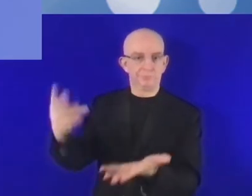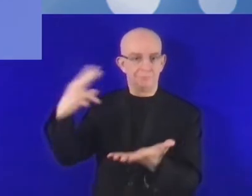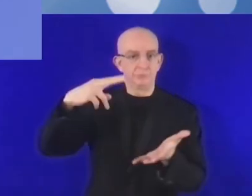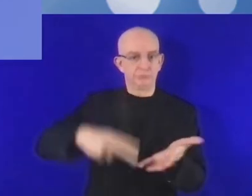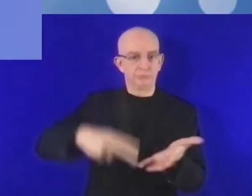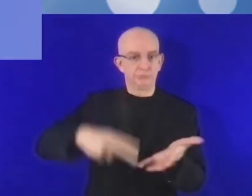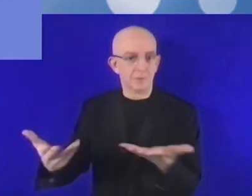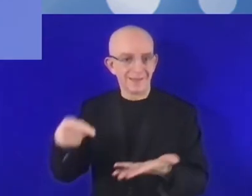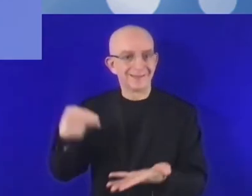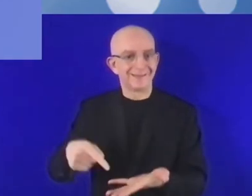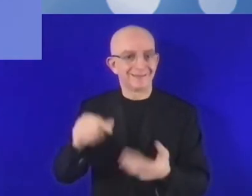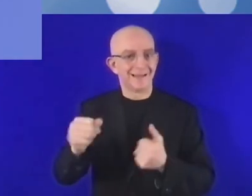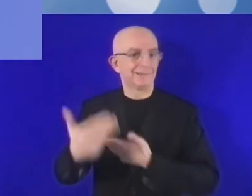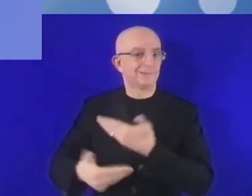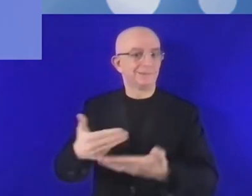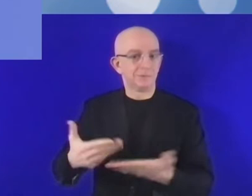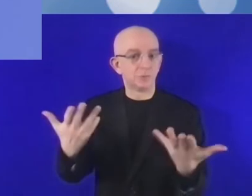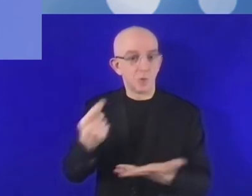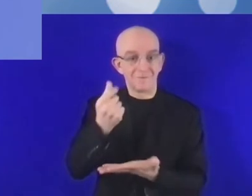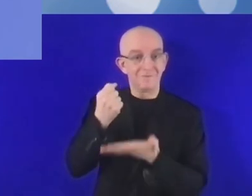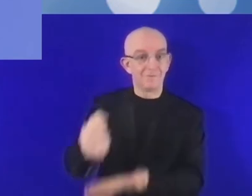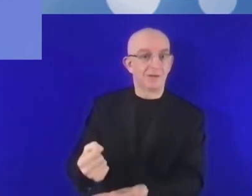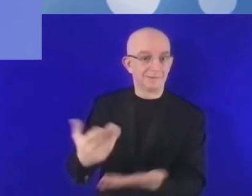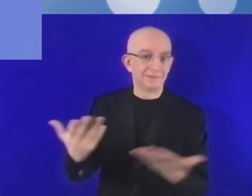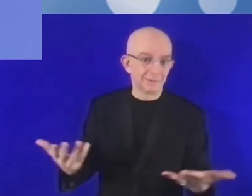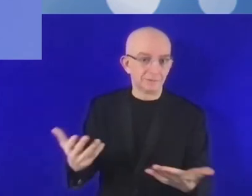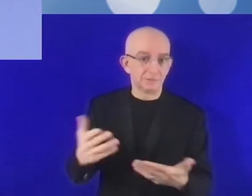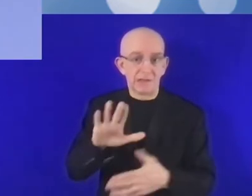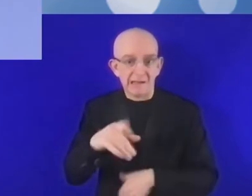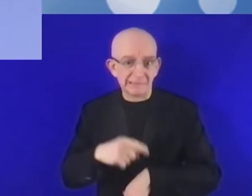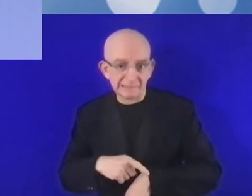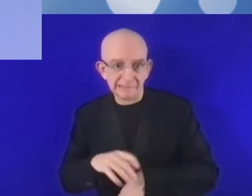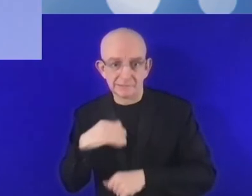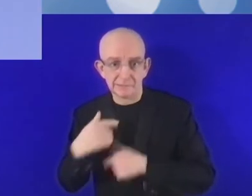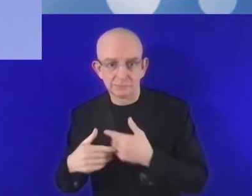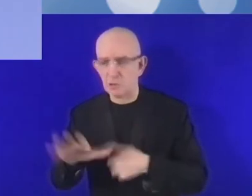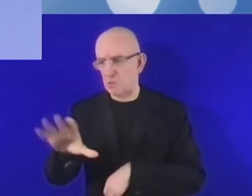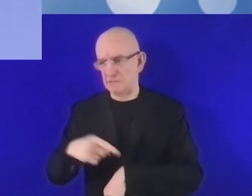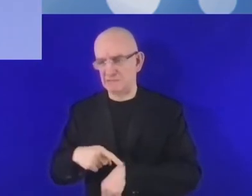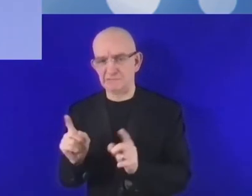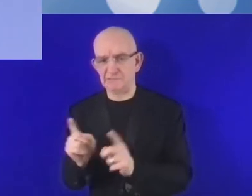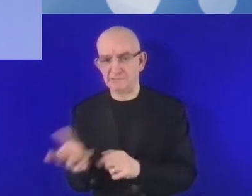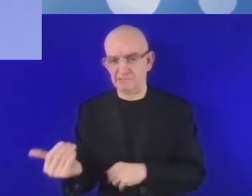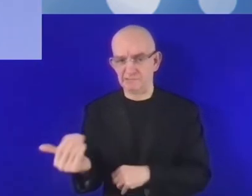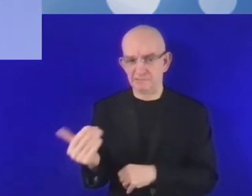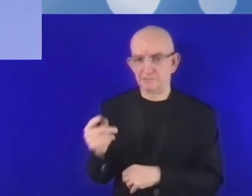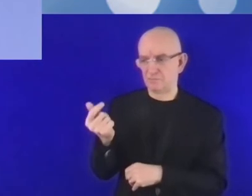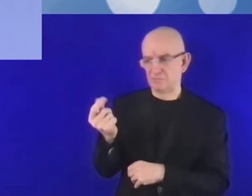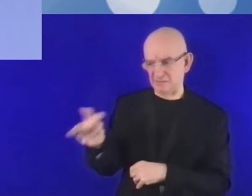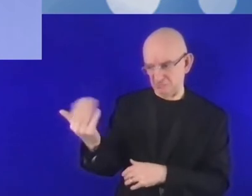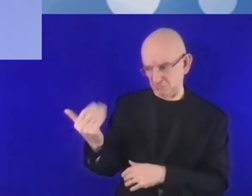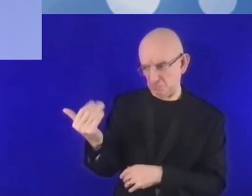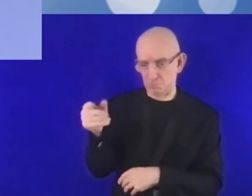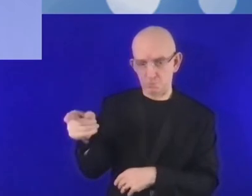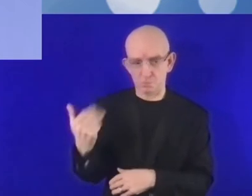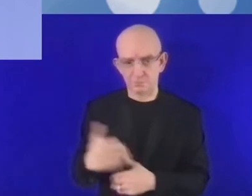just for 30 seconds if you could just comment the funding okay for funding as far as i'm coming from the developing